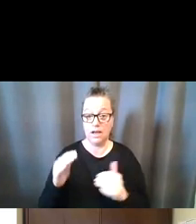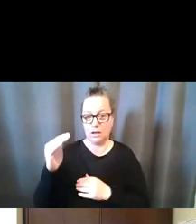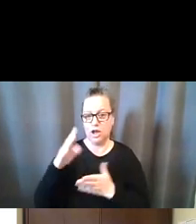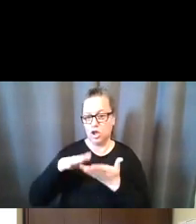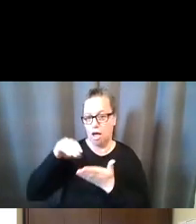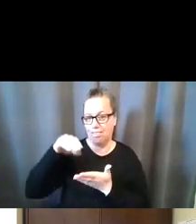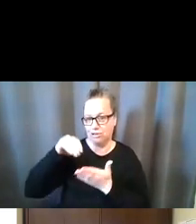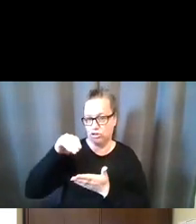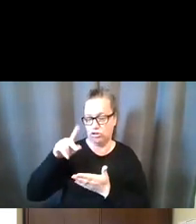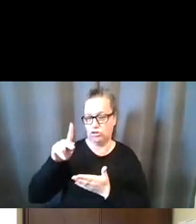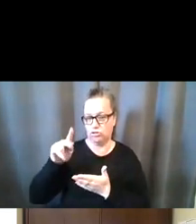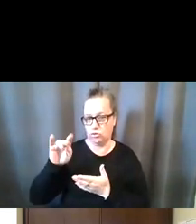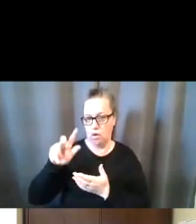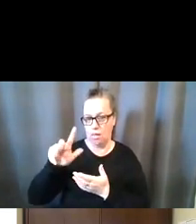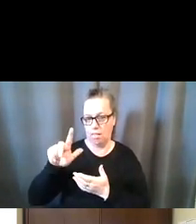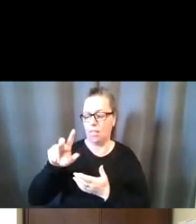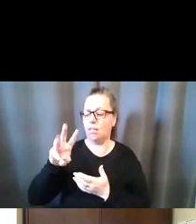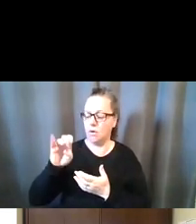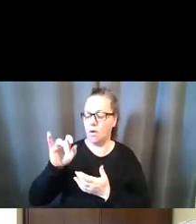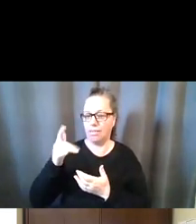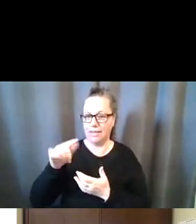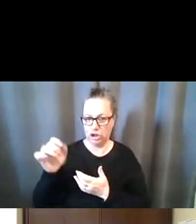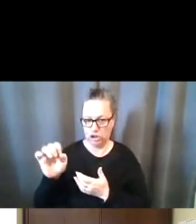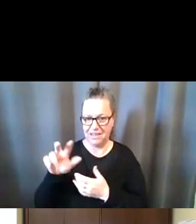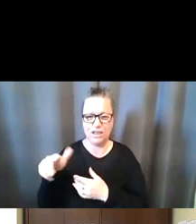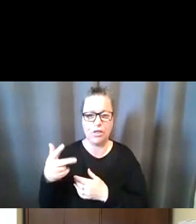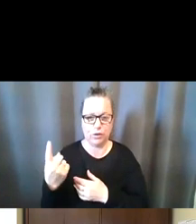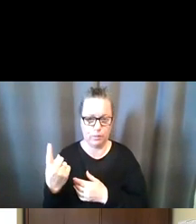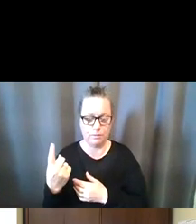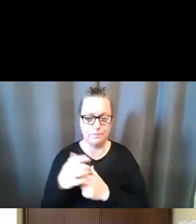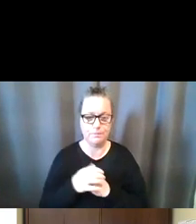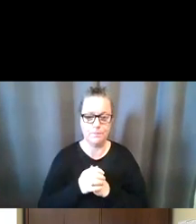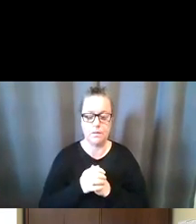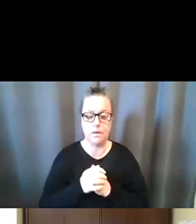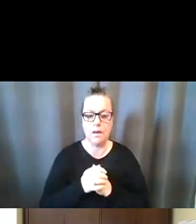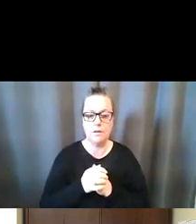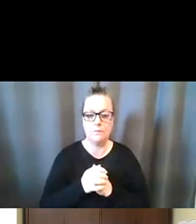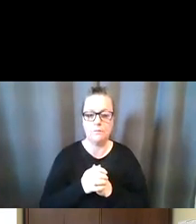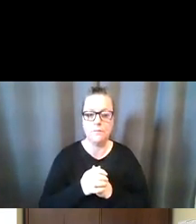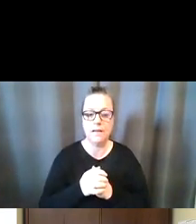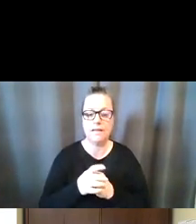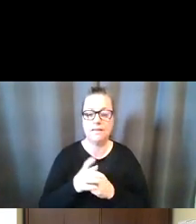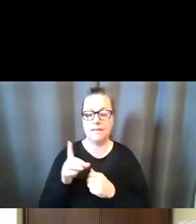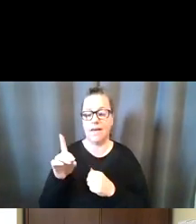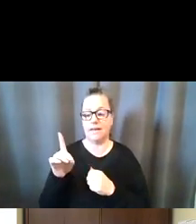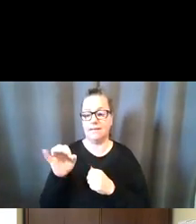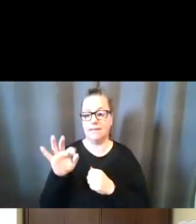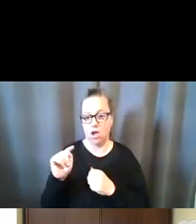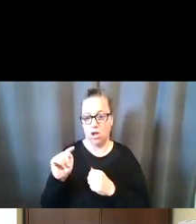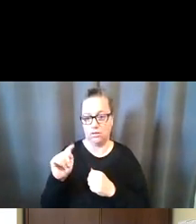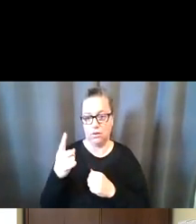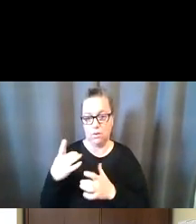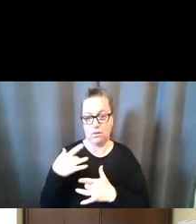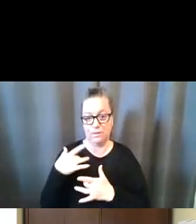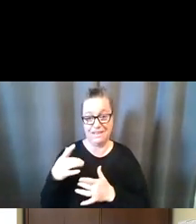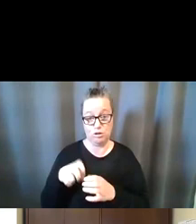knowledge. Knowledge is our third. Knowledge is the third building block. Like I mentioned, it's the default. It's the one that we typically just